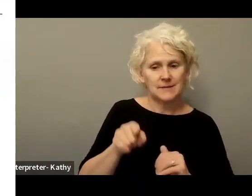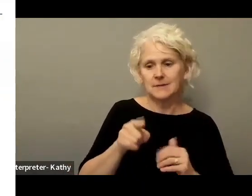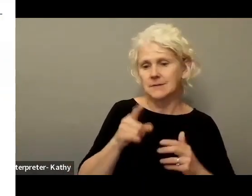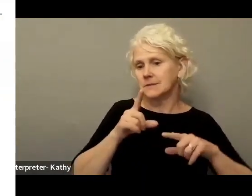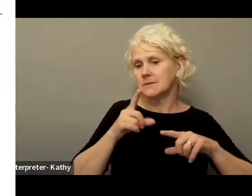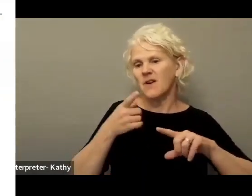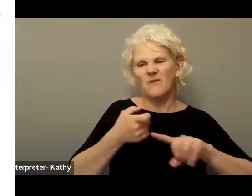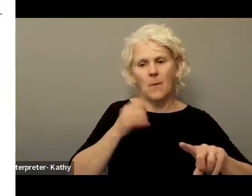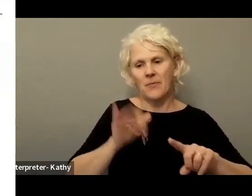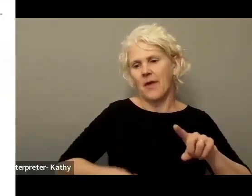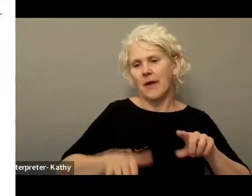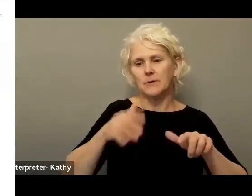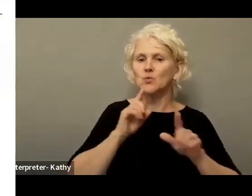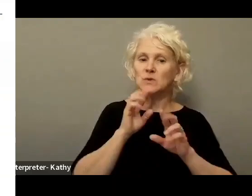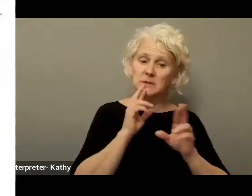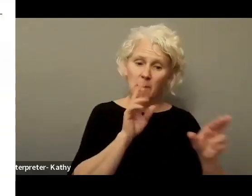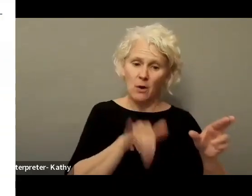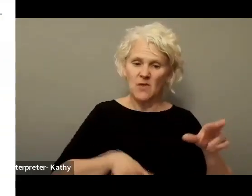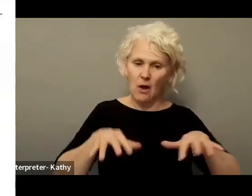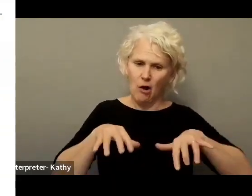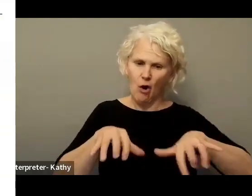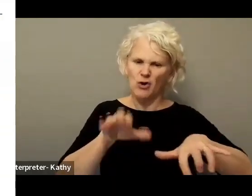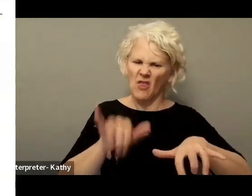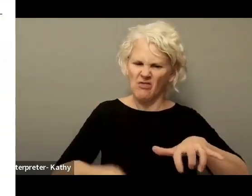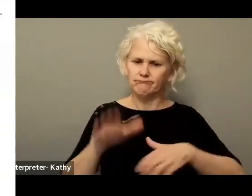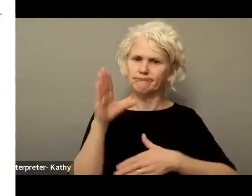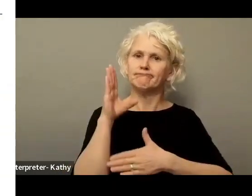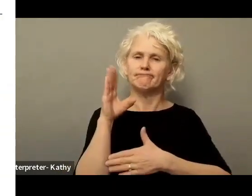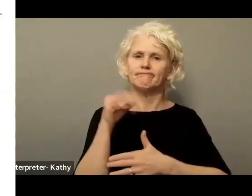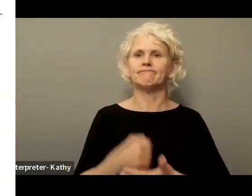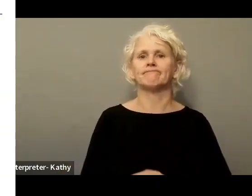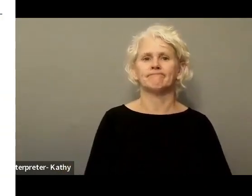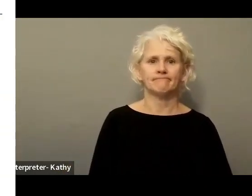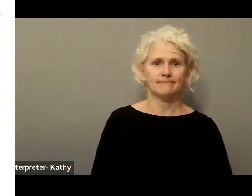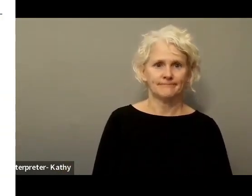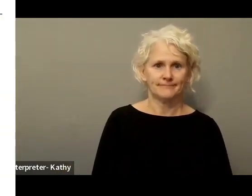on their responses. But the point is that